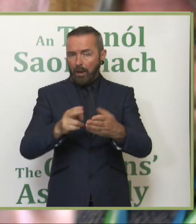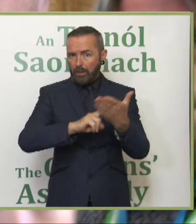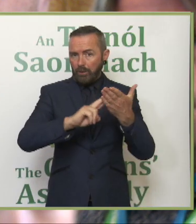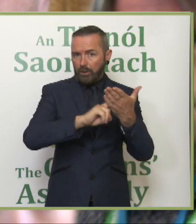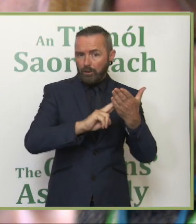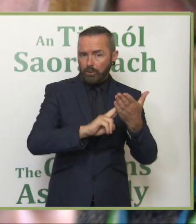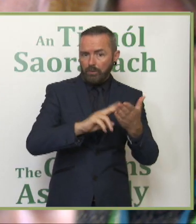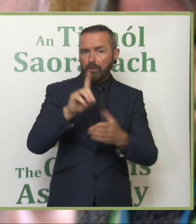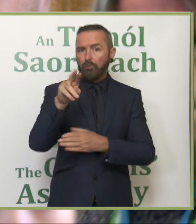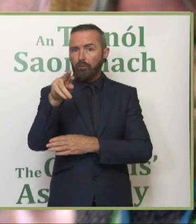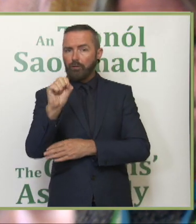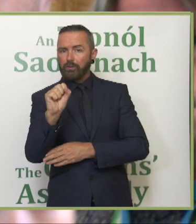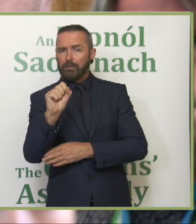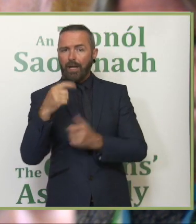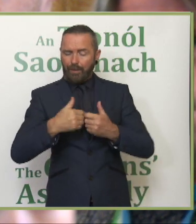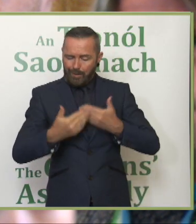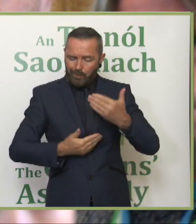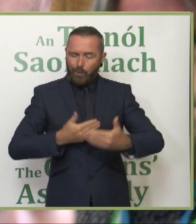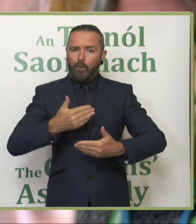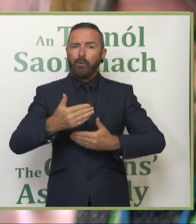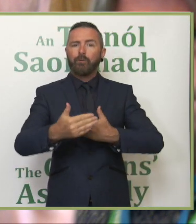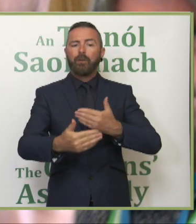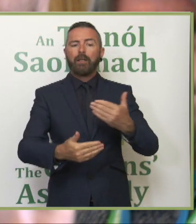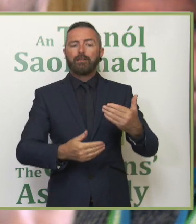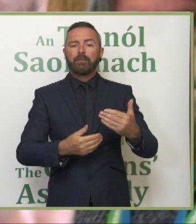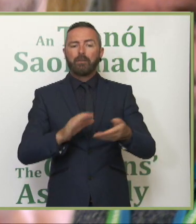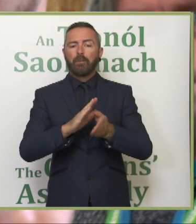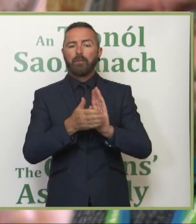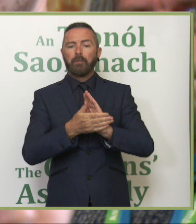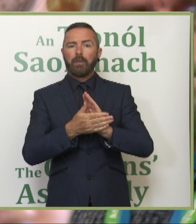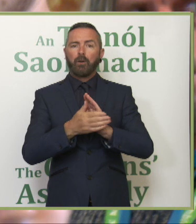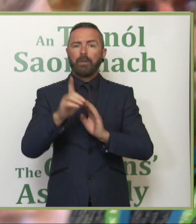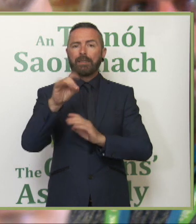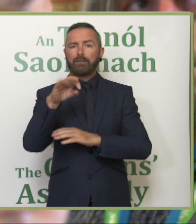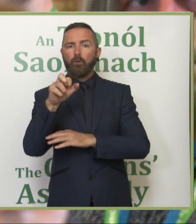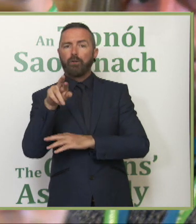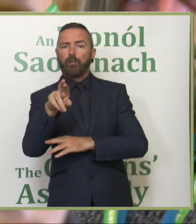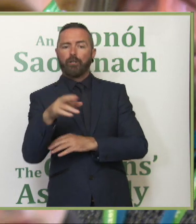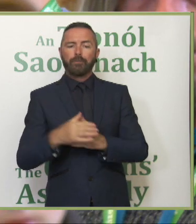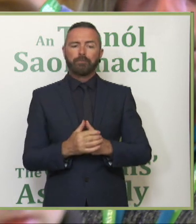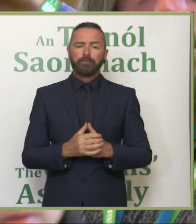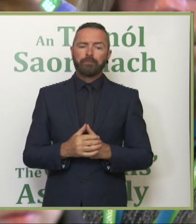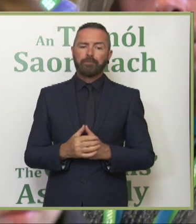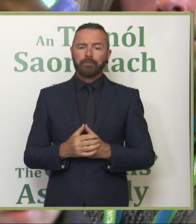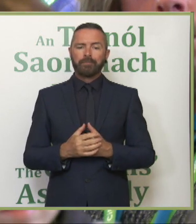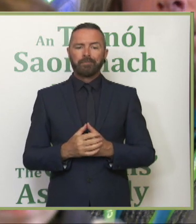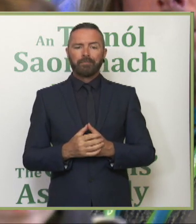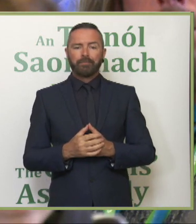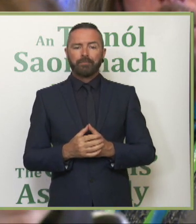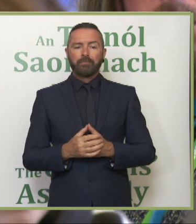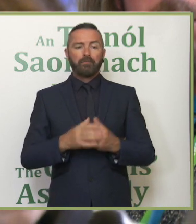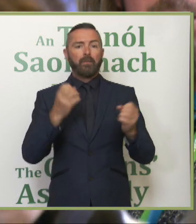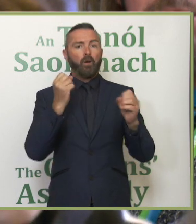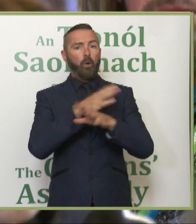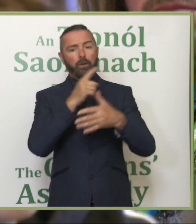and maybe then progressing to drug use disorders. And among all of these, I would like to tease